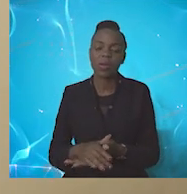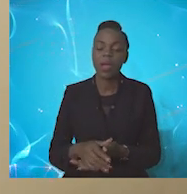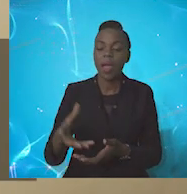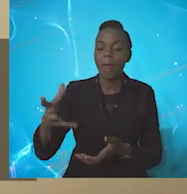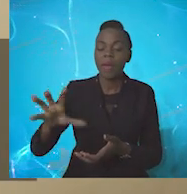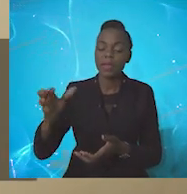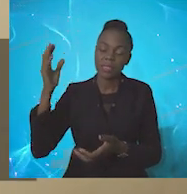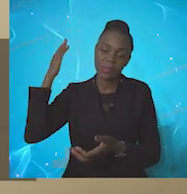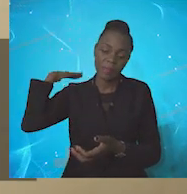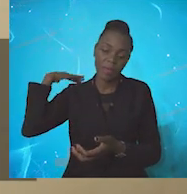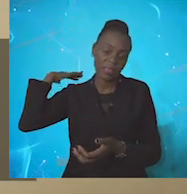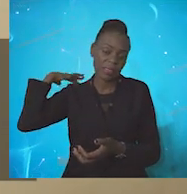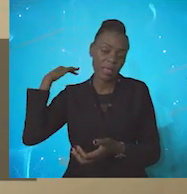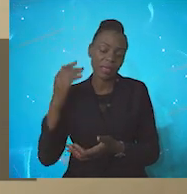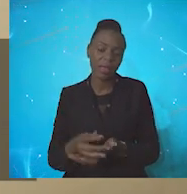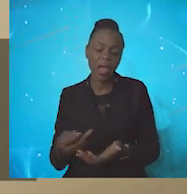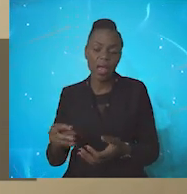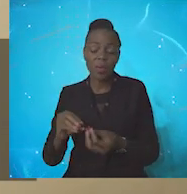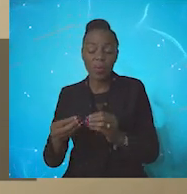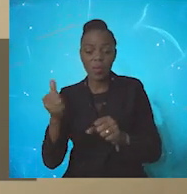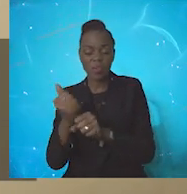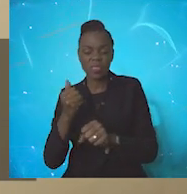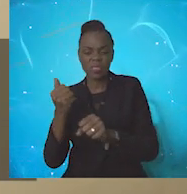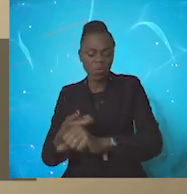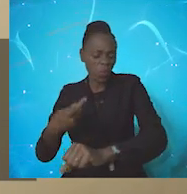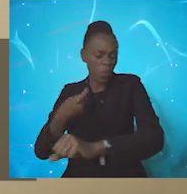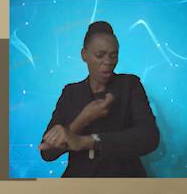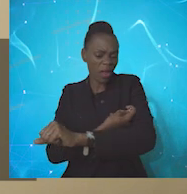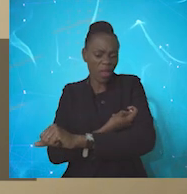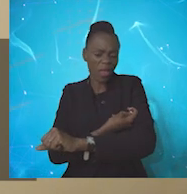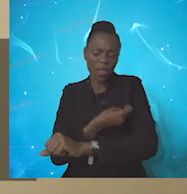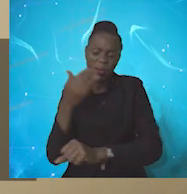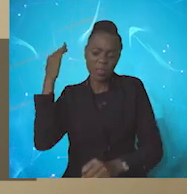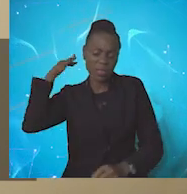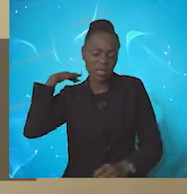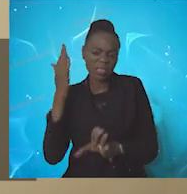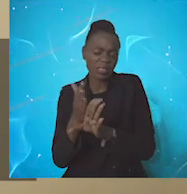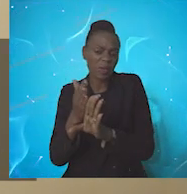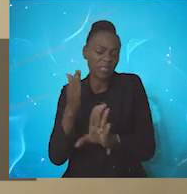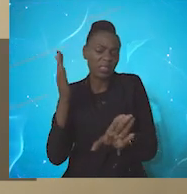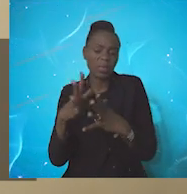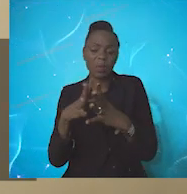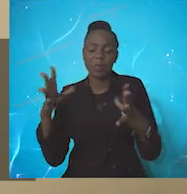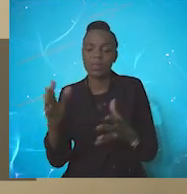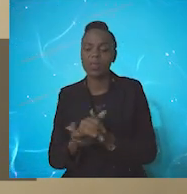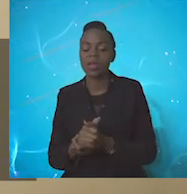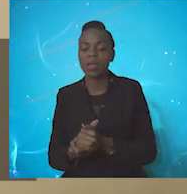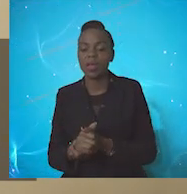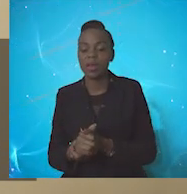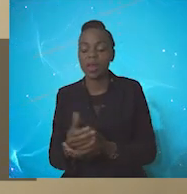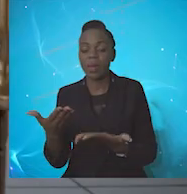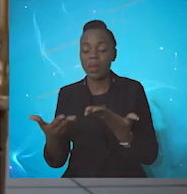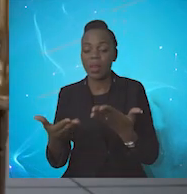And manido zake mwenye timata kugisa nchito tengila madzi pansana. Samasia na kwambi ndi manido zake timata ngila jani